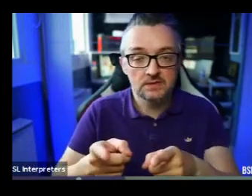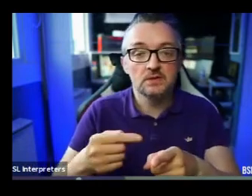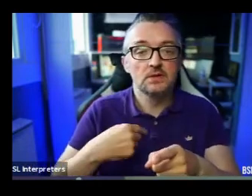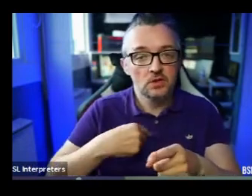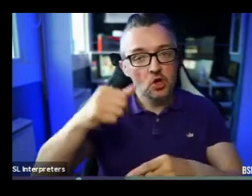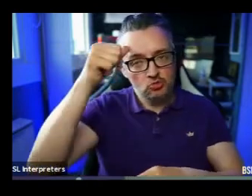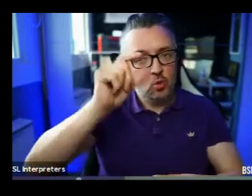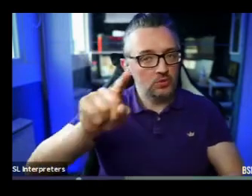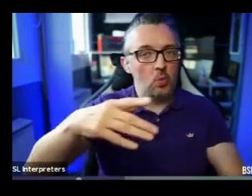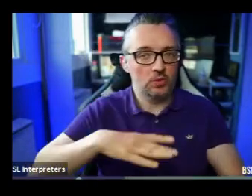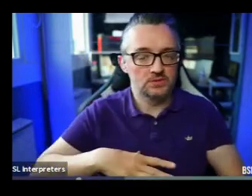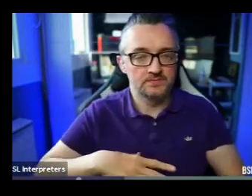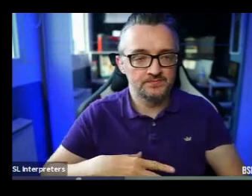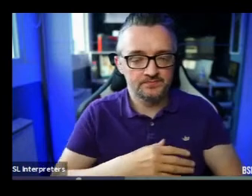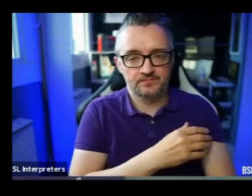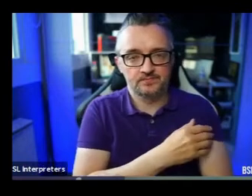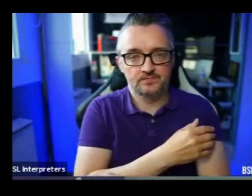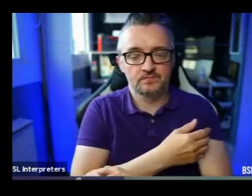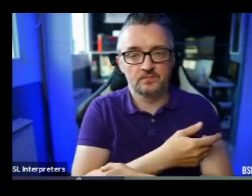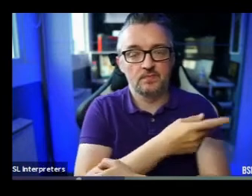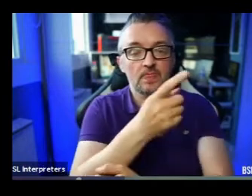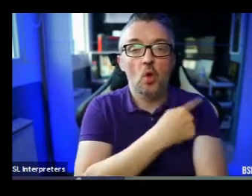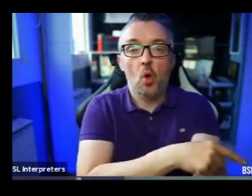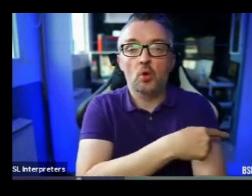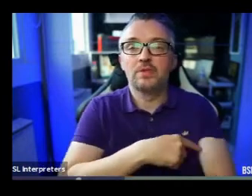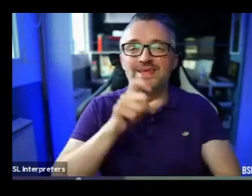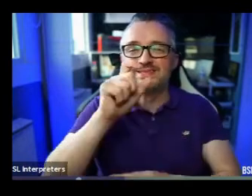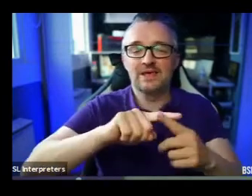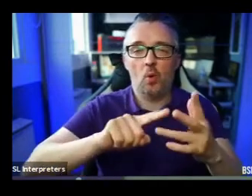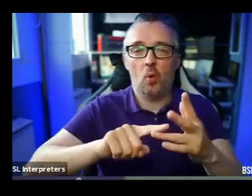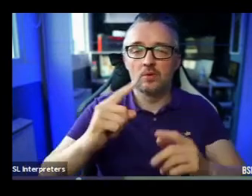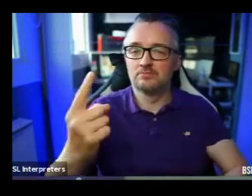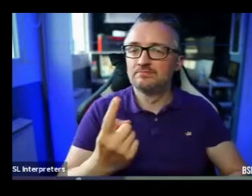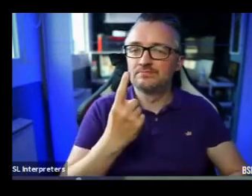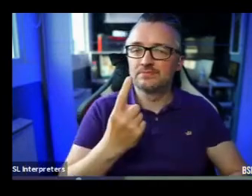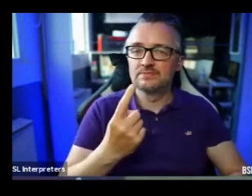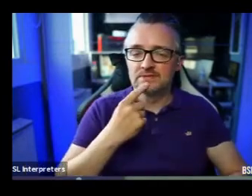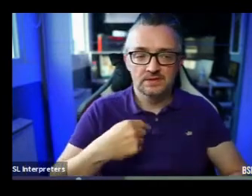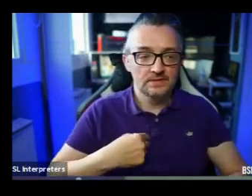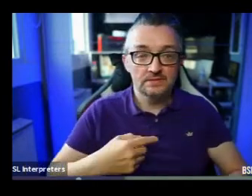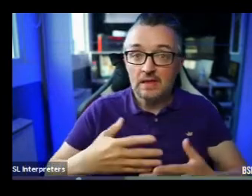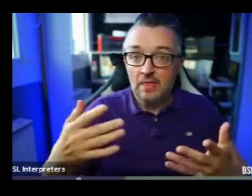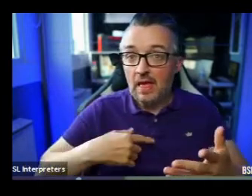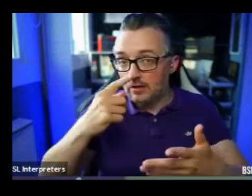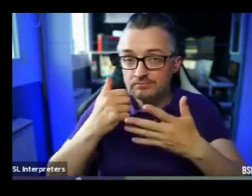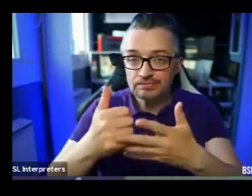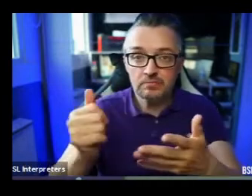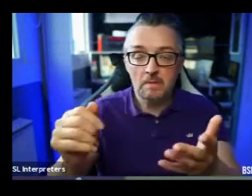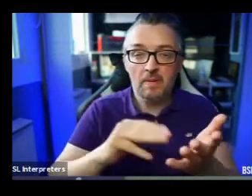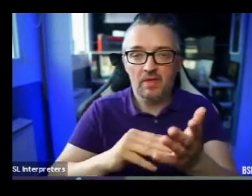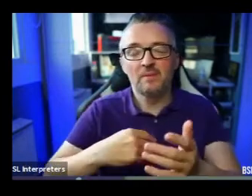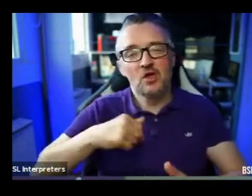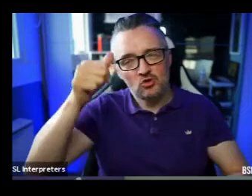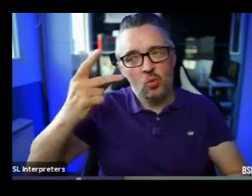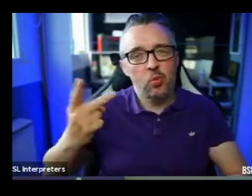for what she wants, that we all know what she wants. The CEO of the hospital came up to me that day and he said, is there anything I